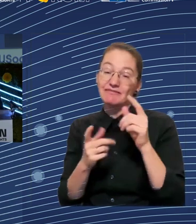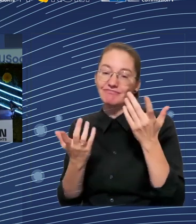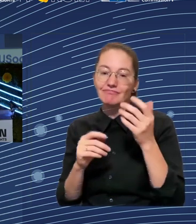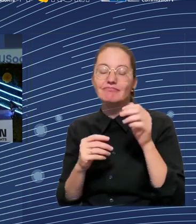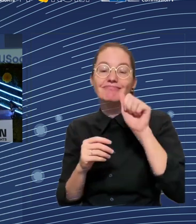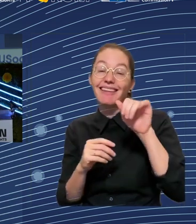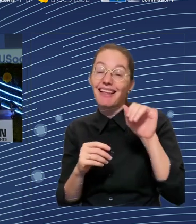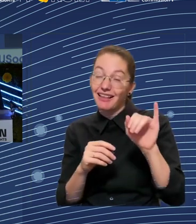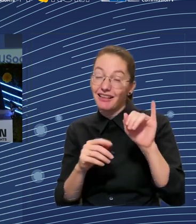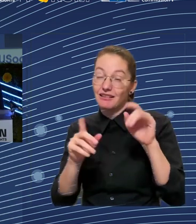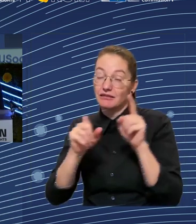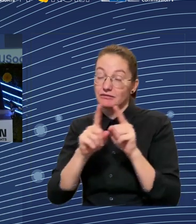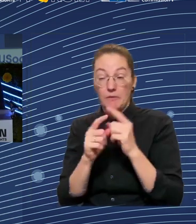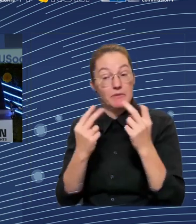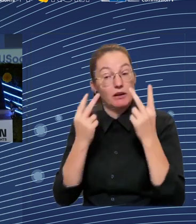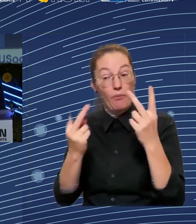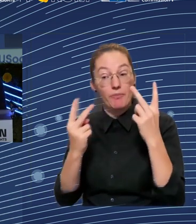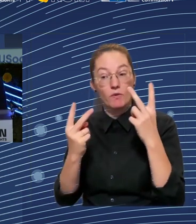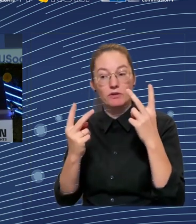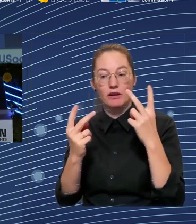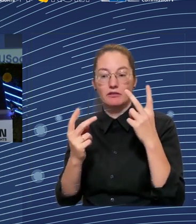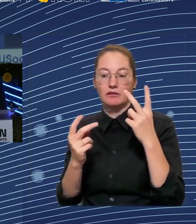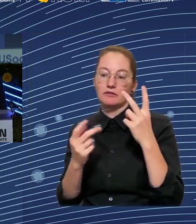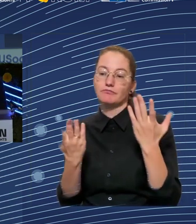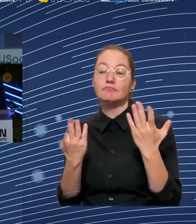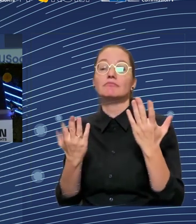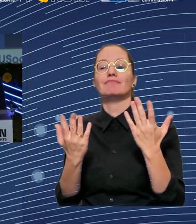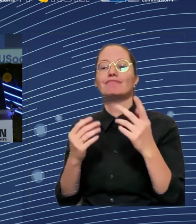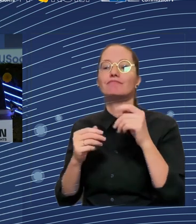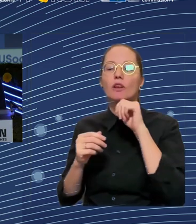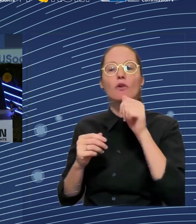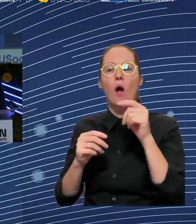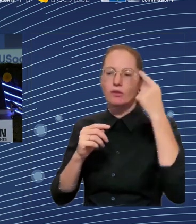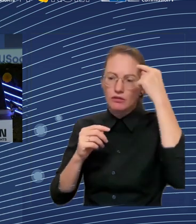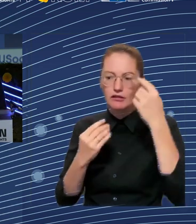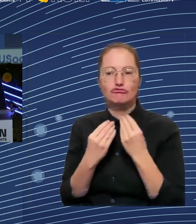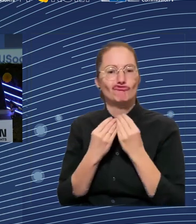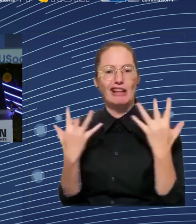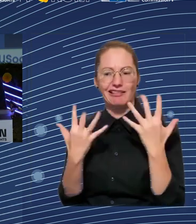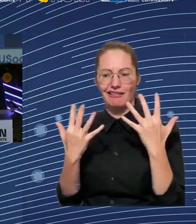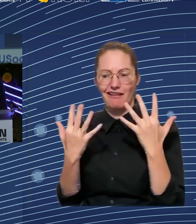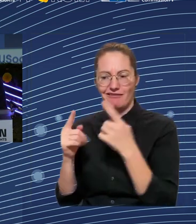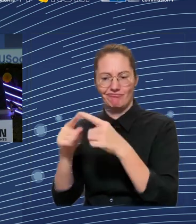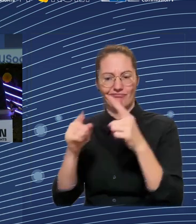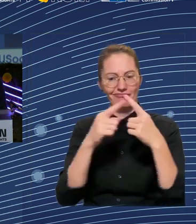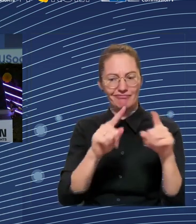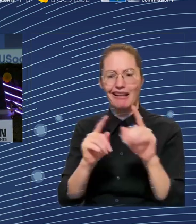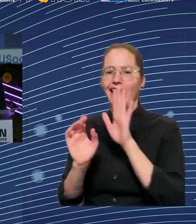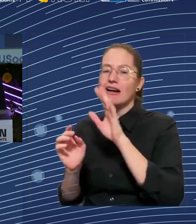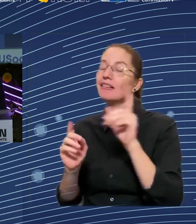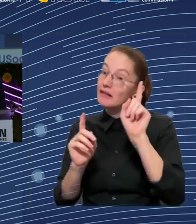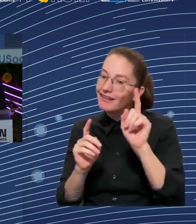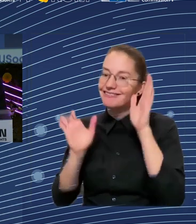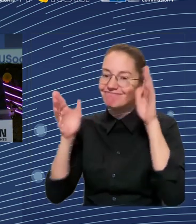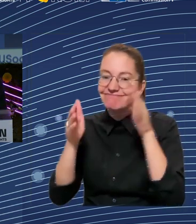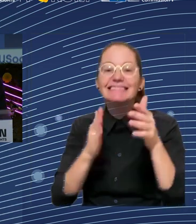expectations. I will give an example here. So for example, when you look at jobs in information and communication technology, if you look at some